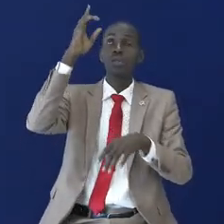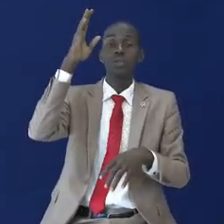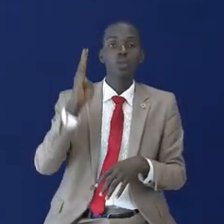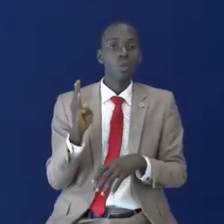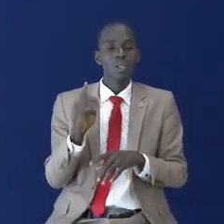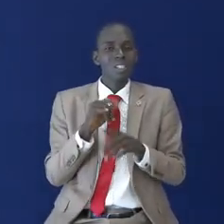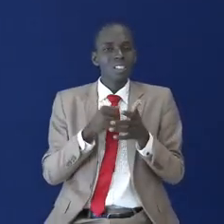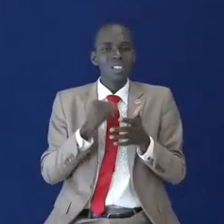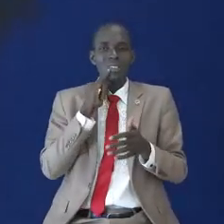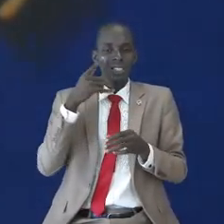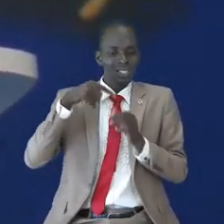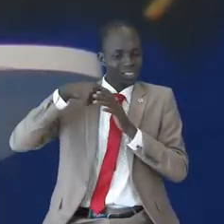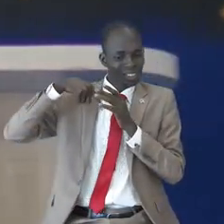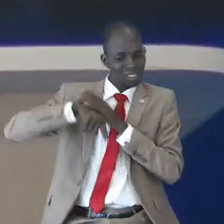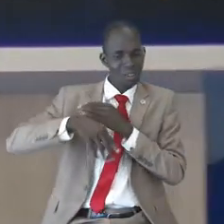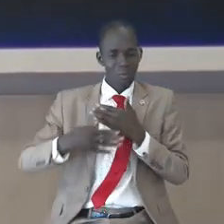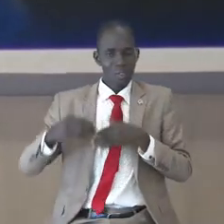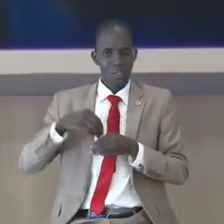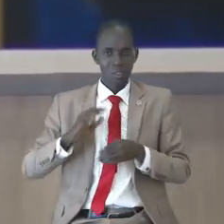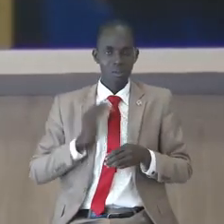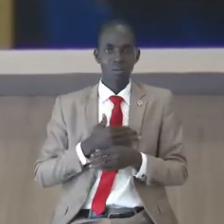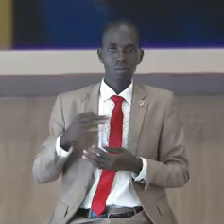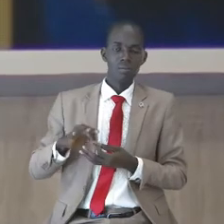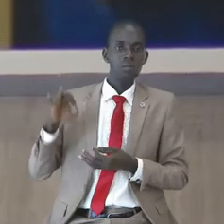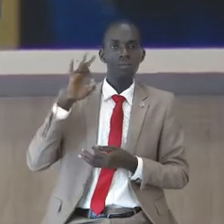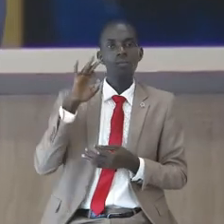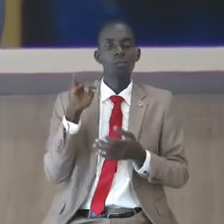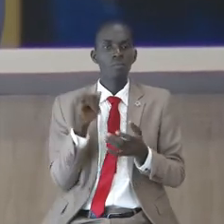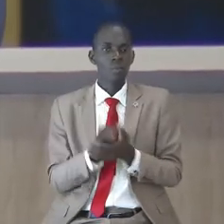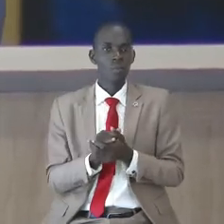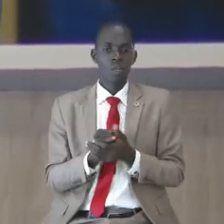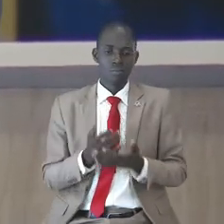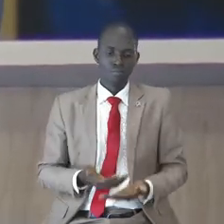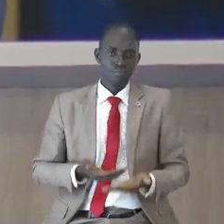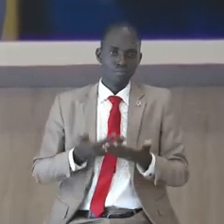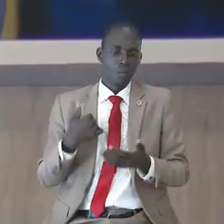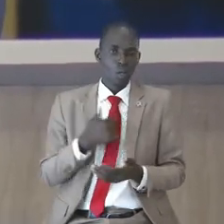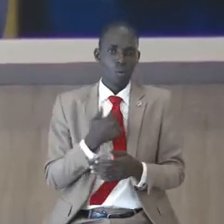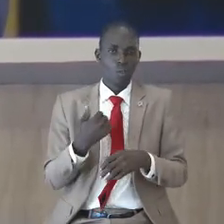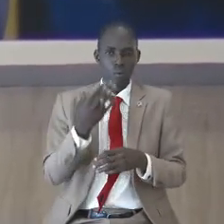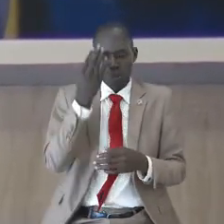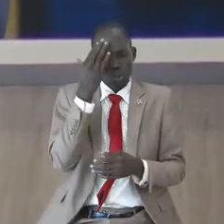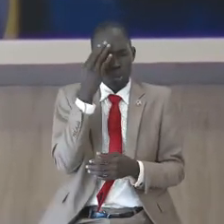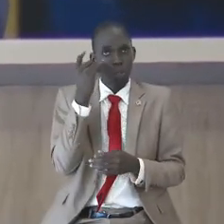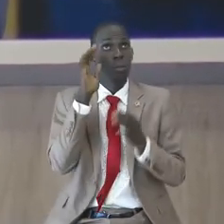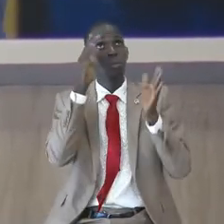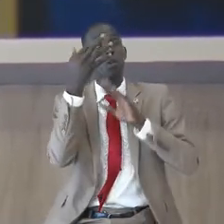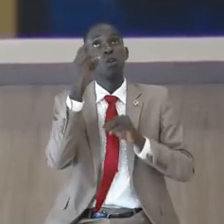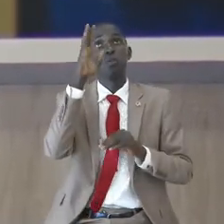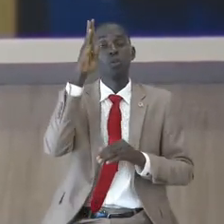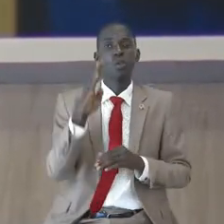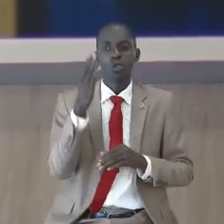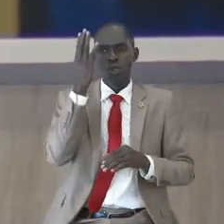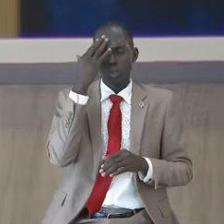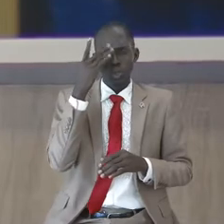deep thing in our spirit that we sense the presence of God. We sense the goodness of God.